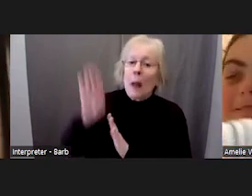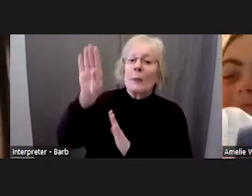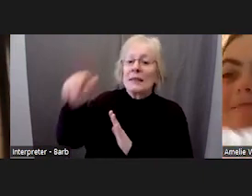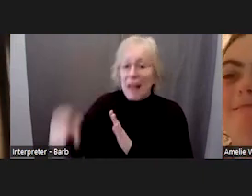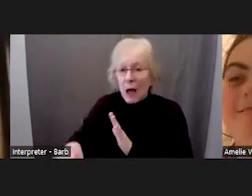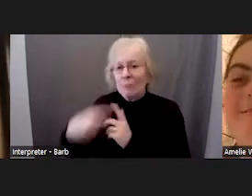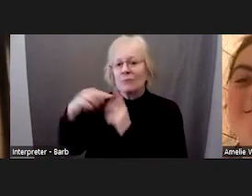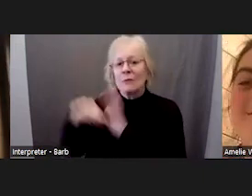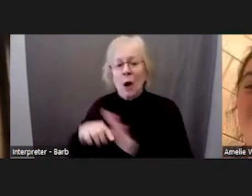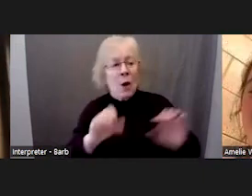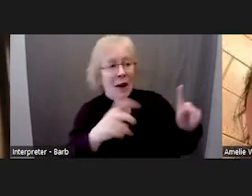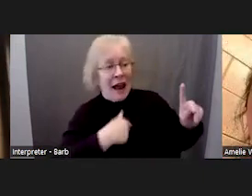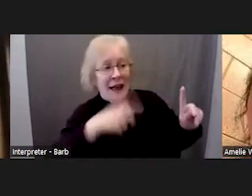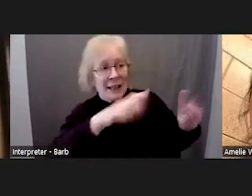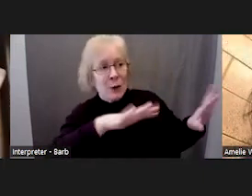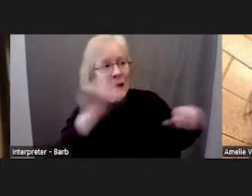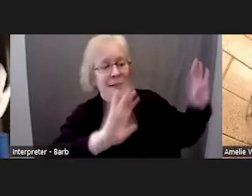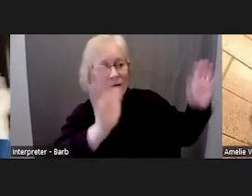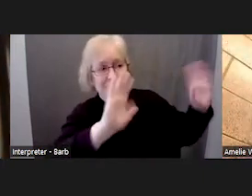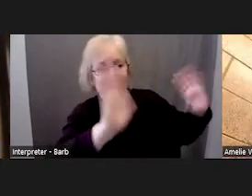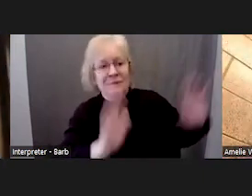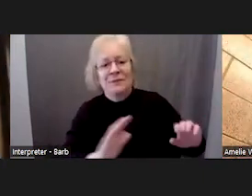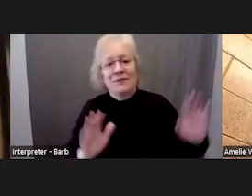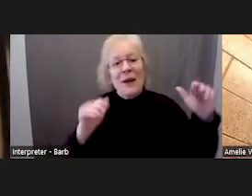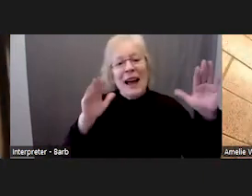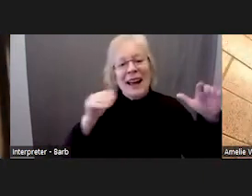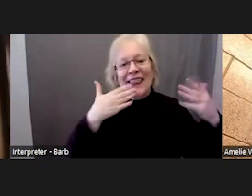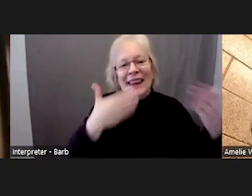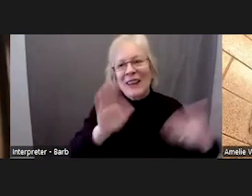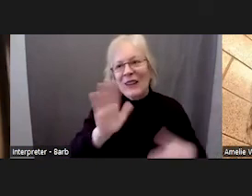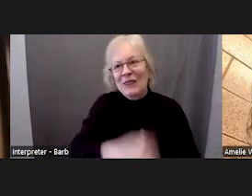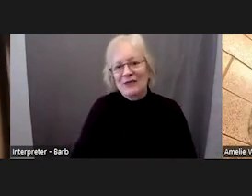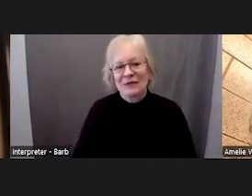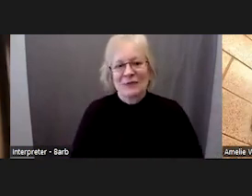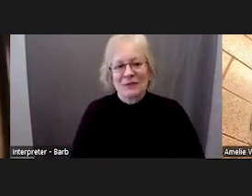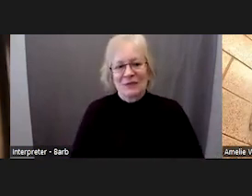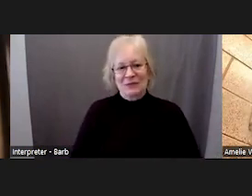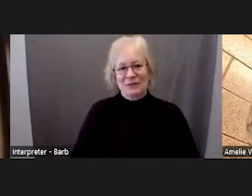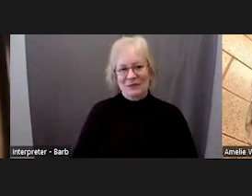have to go because okay. You have. Bye. Thank you. Bye, Sally.